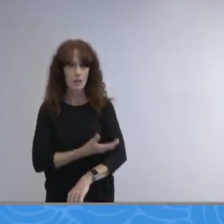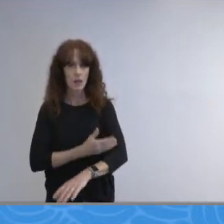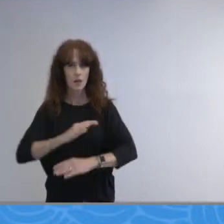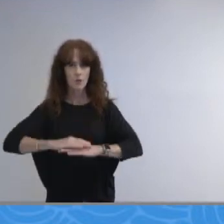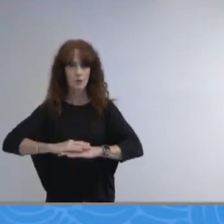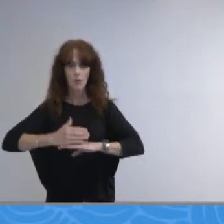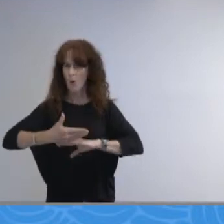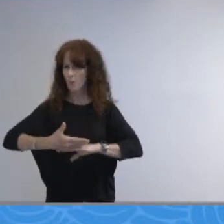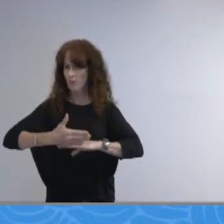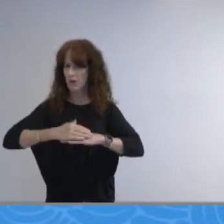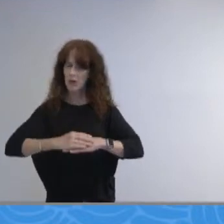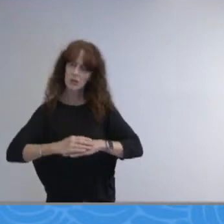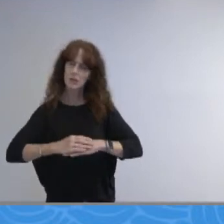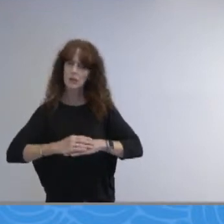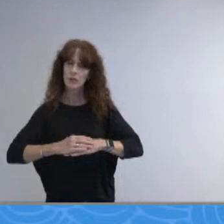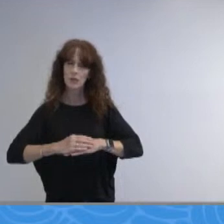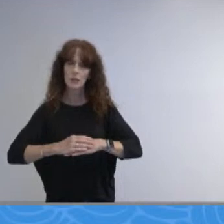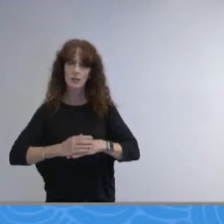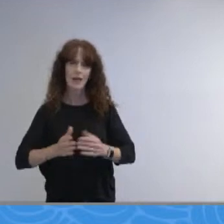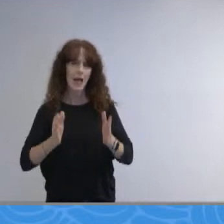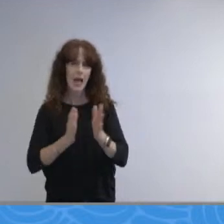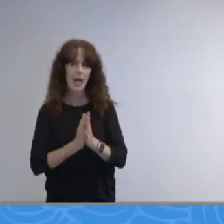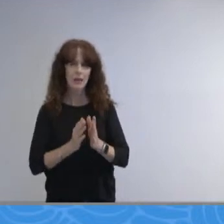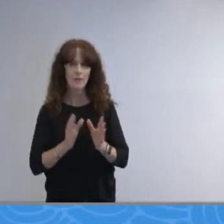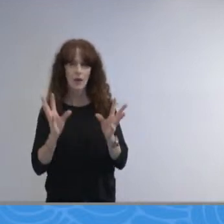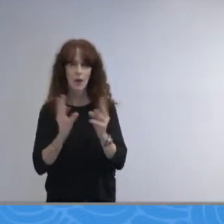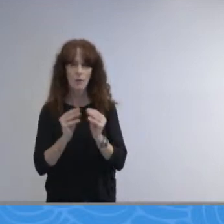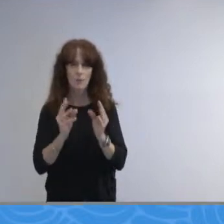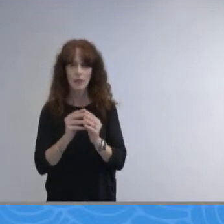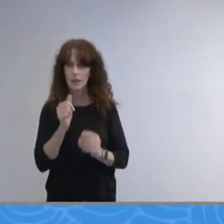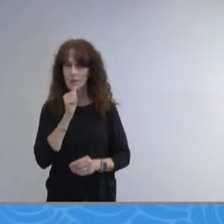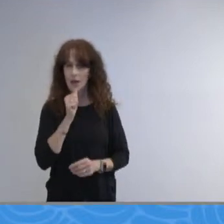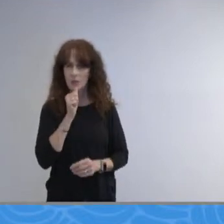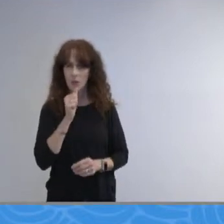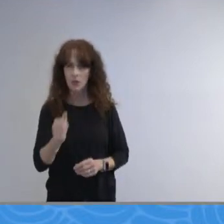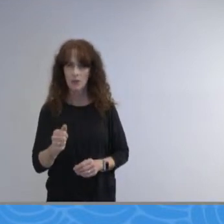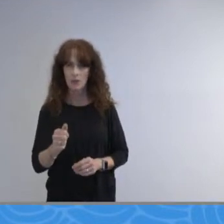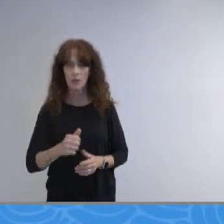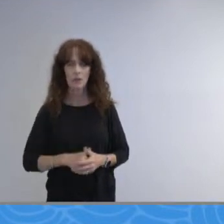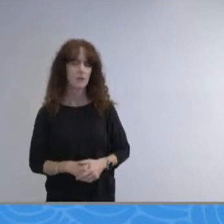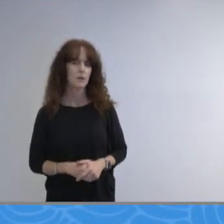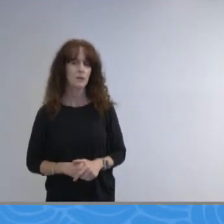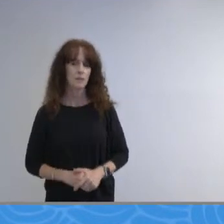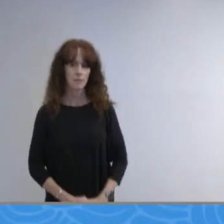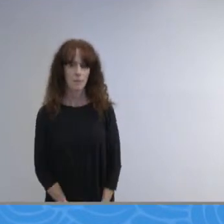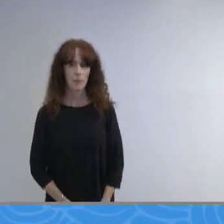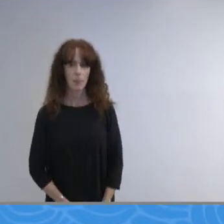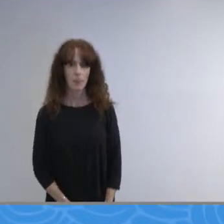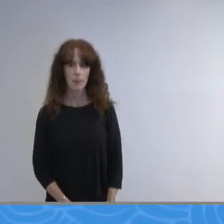Chromebook, and it asked me for a meeting password.